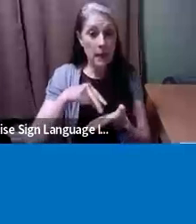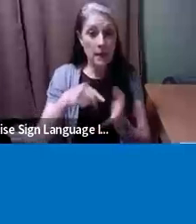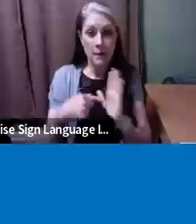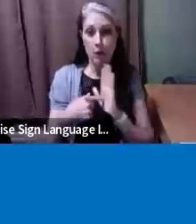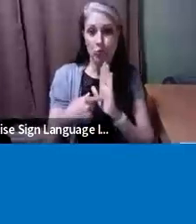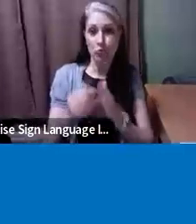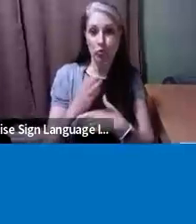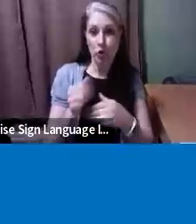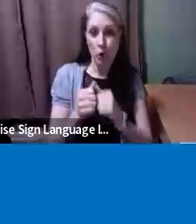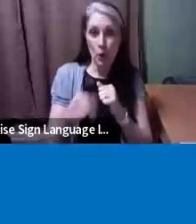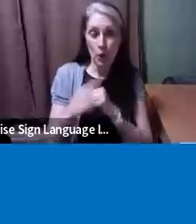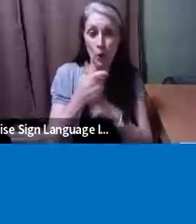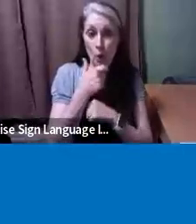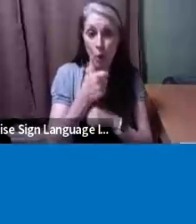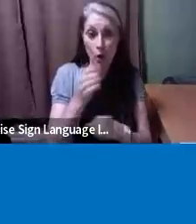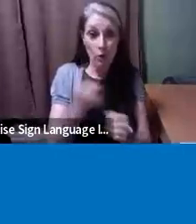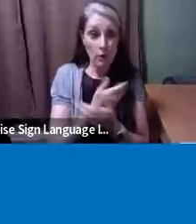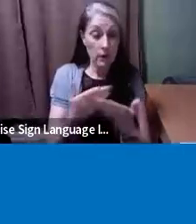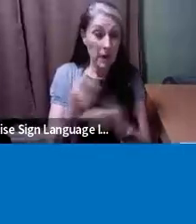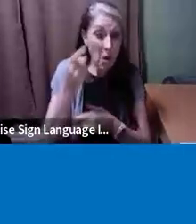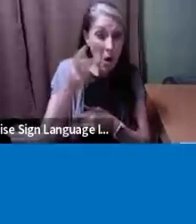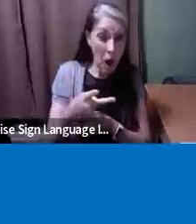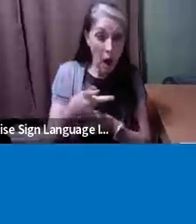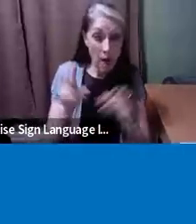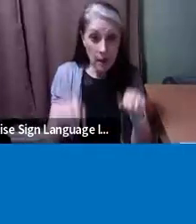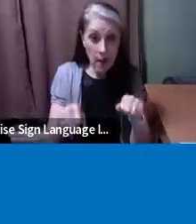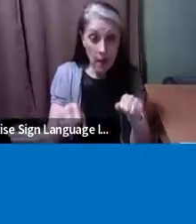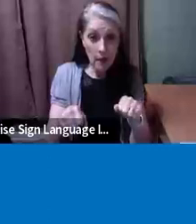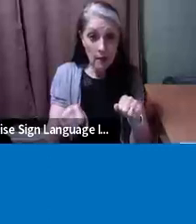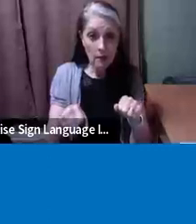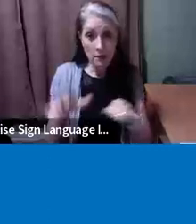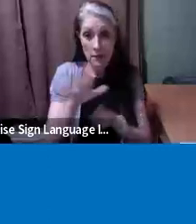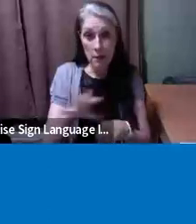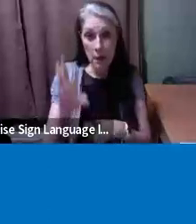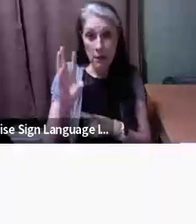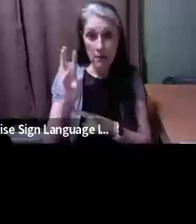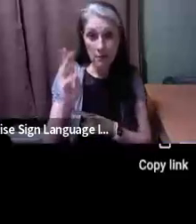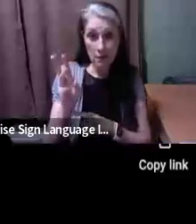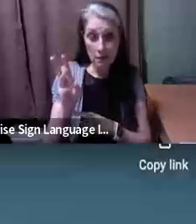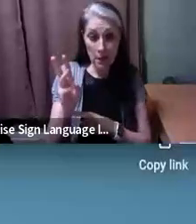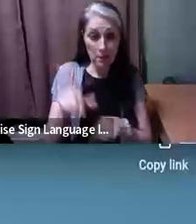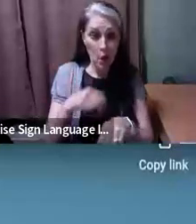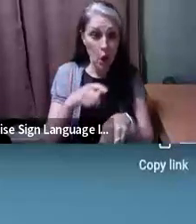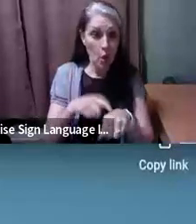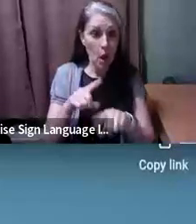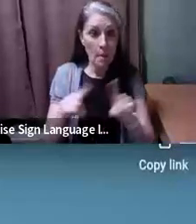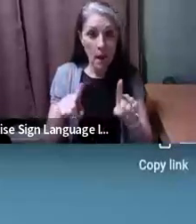all. We can watch the whole thing or about half of it. It's about 6 minutes long, but